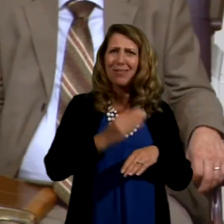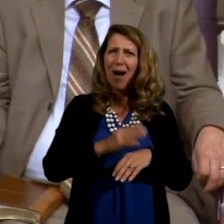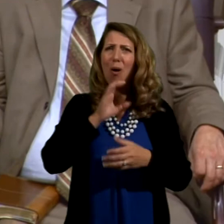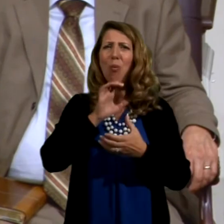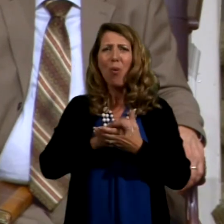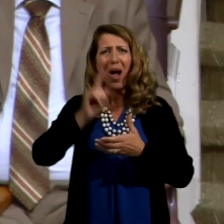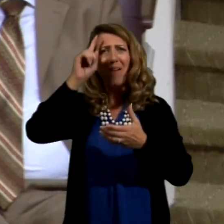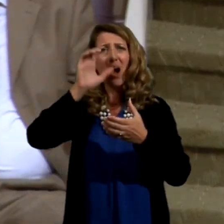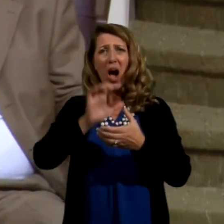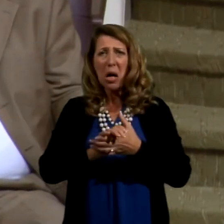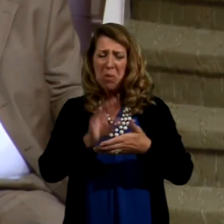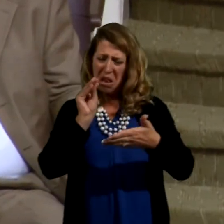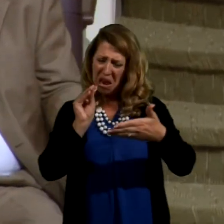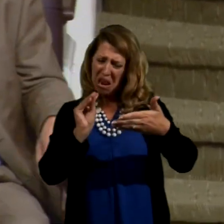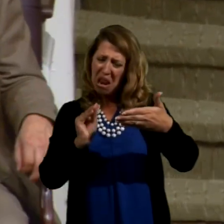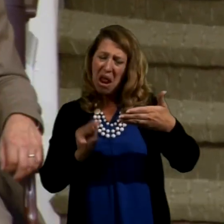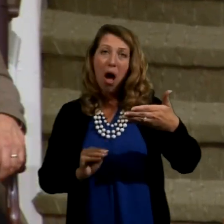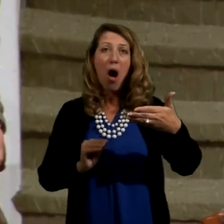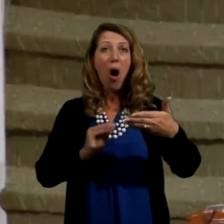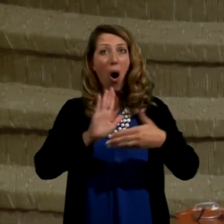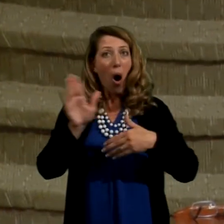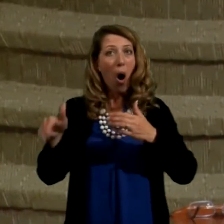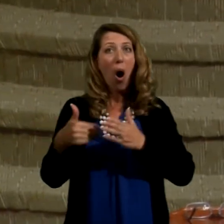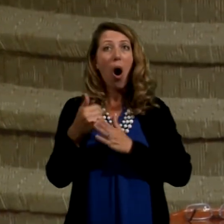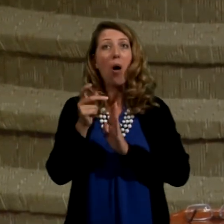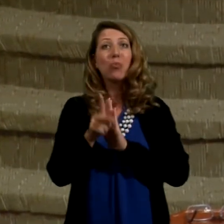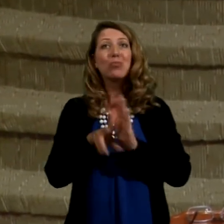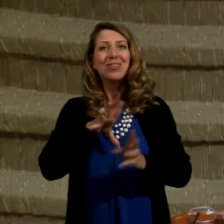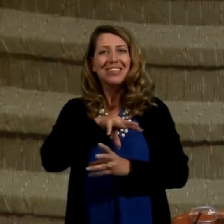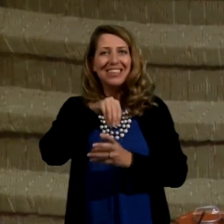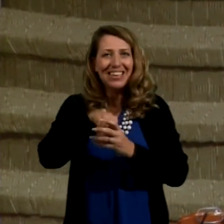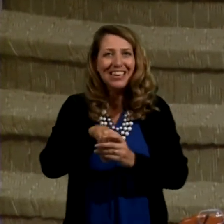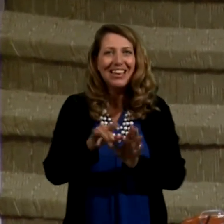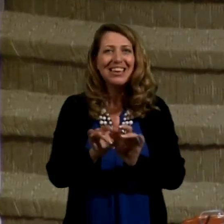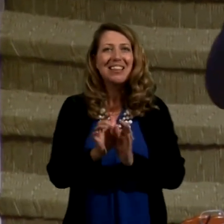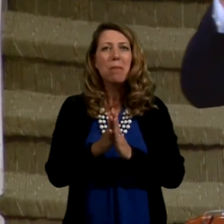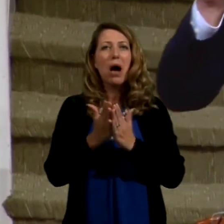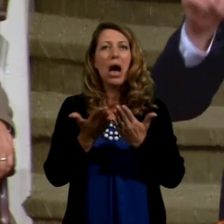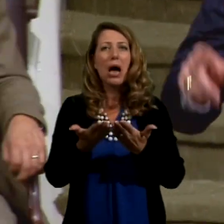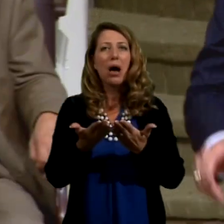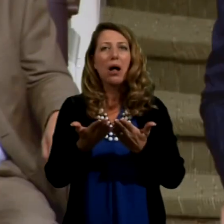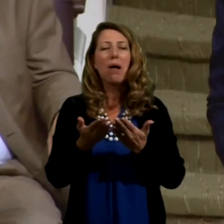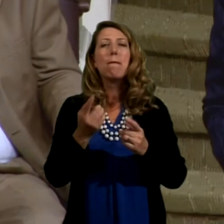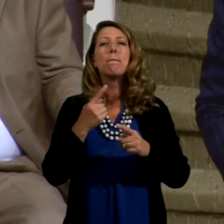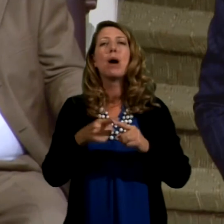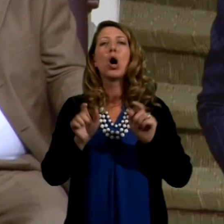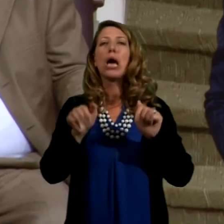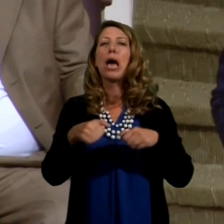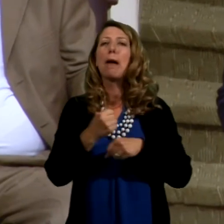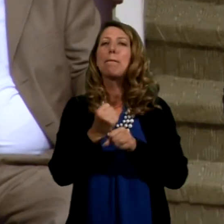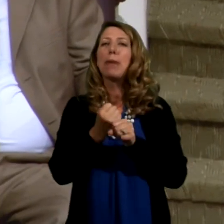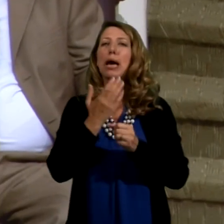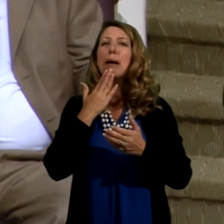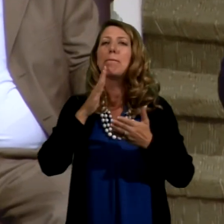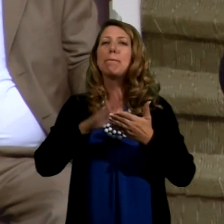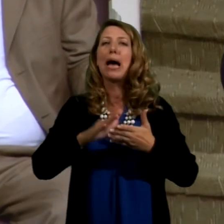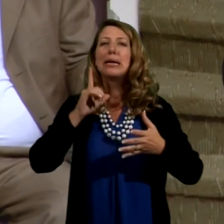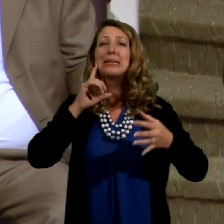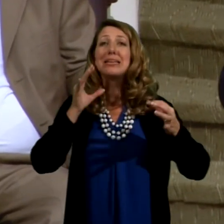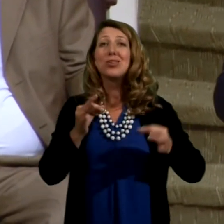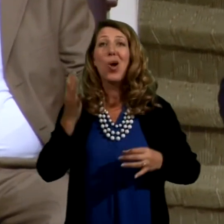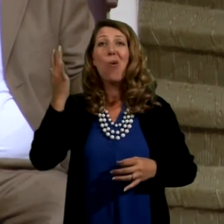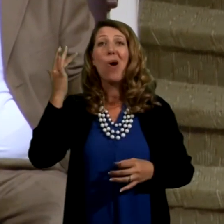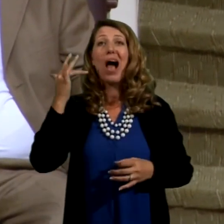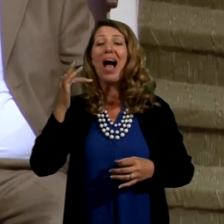Hey, listen, general principles are there. But a bad decision because they made bad counsel. They took the counsel